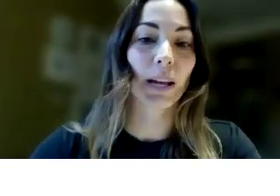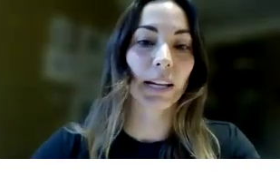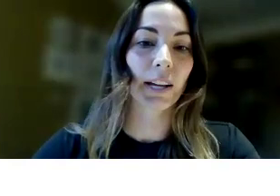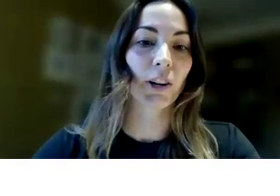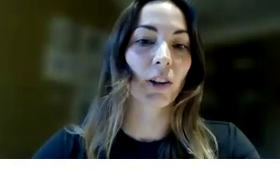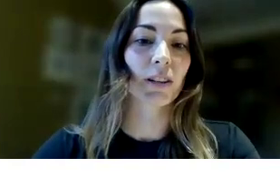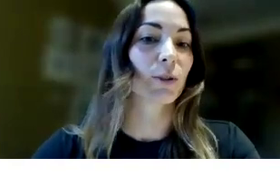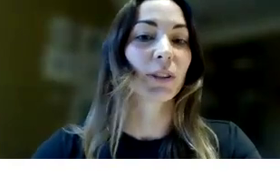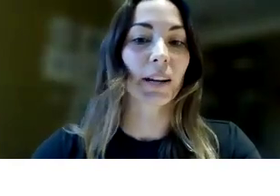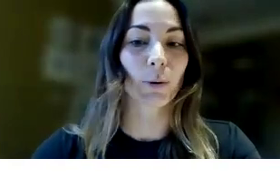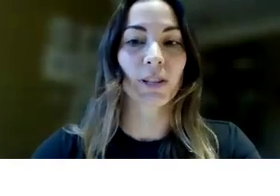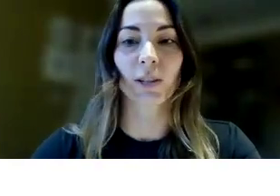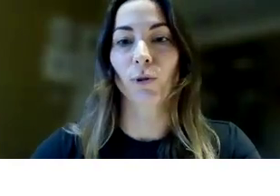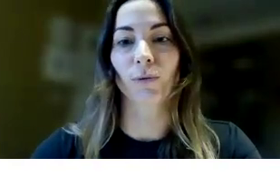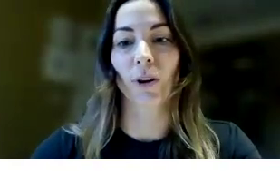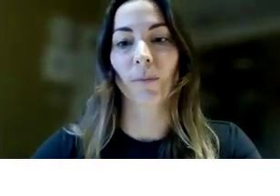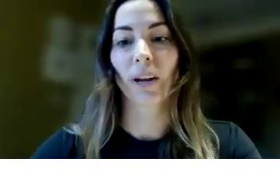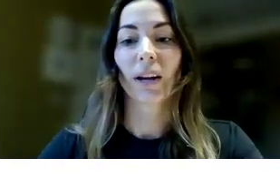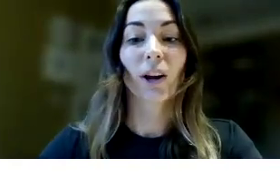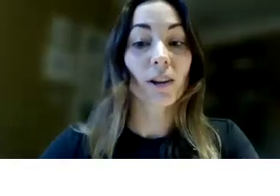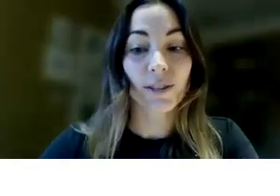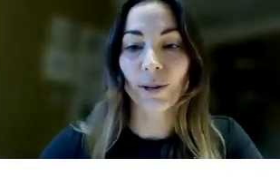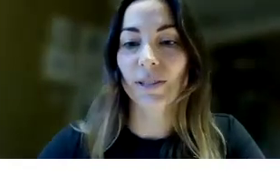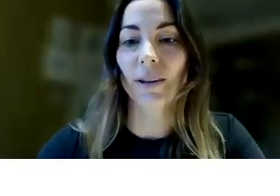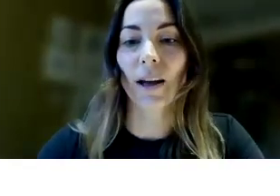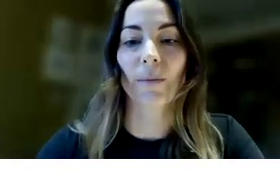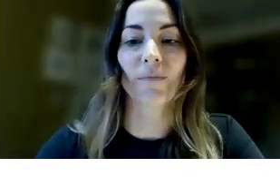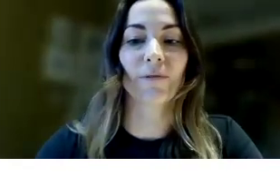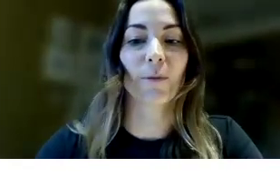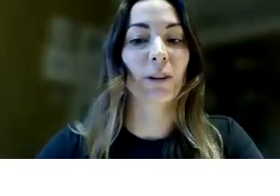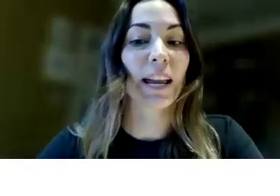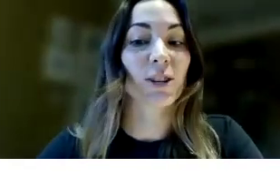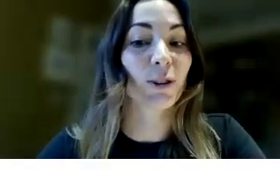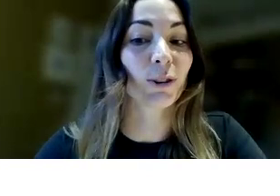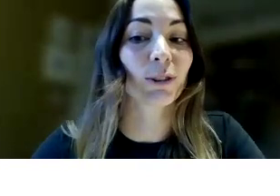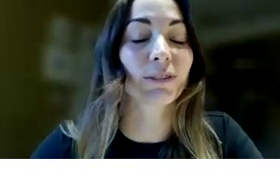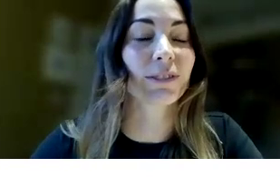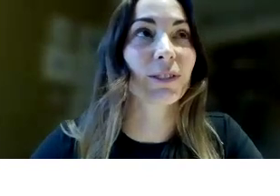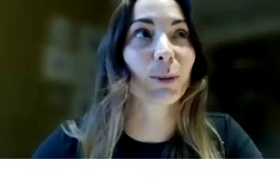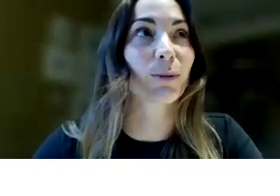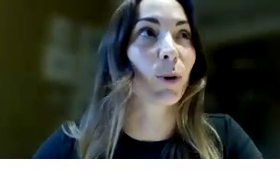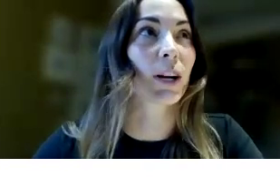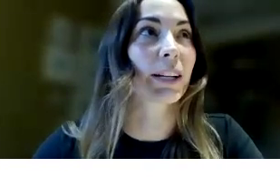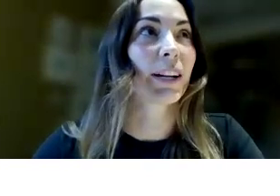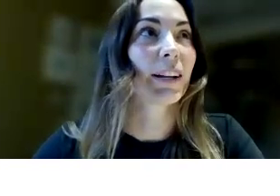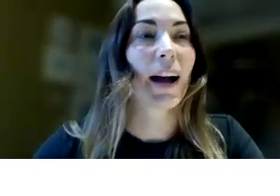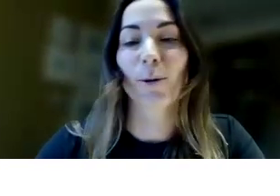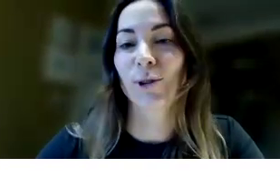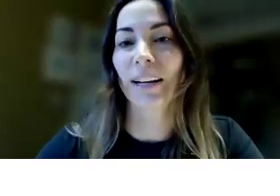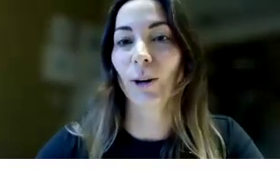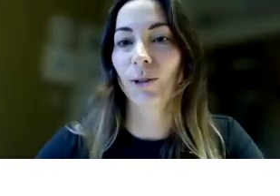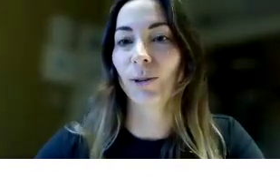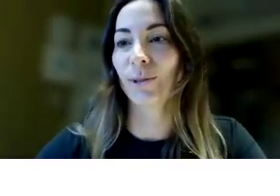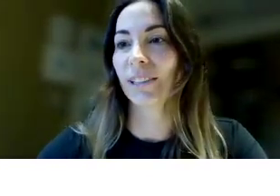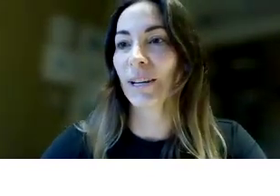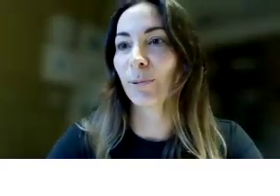younger people getting a hearing loss due to that noise exposure from concerts, from recreational sort of work. I